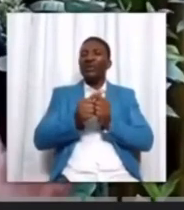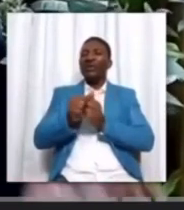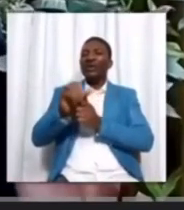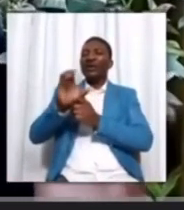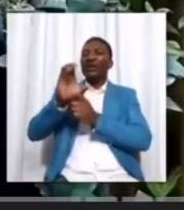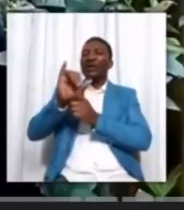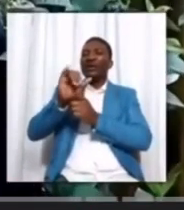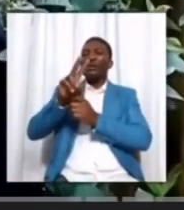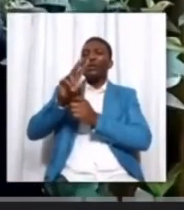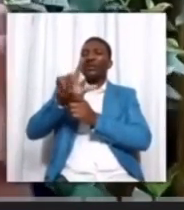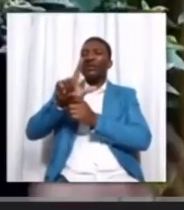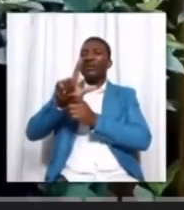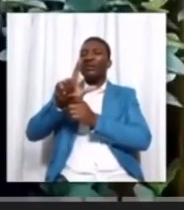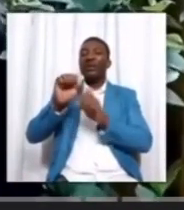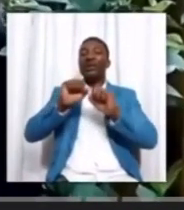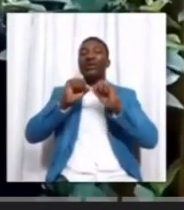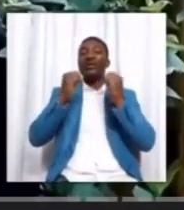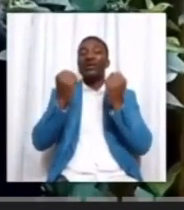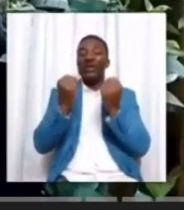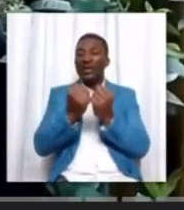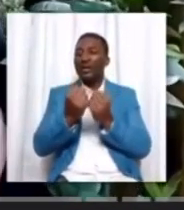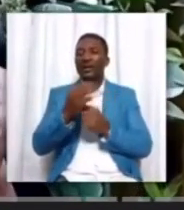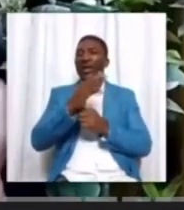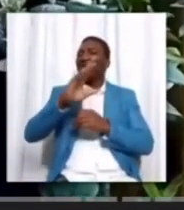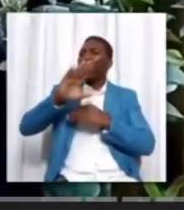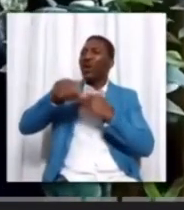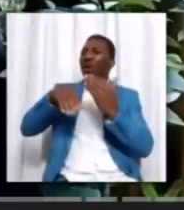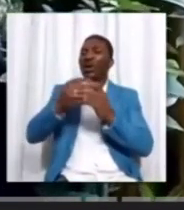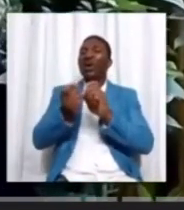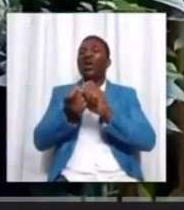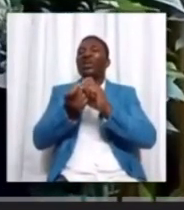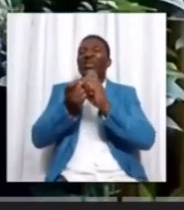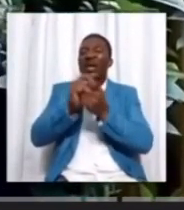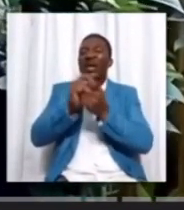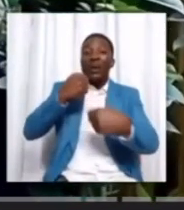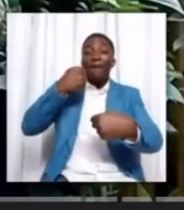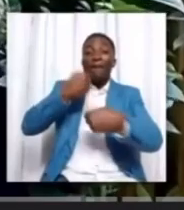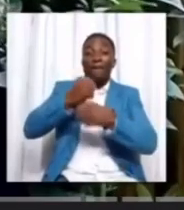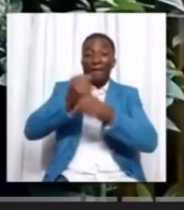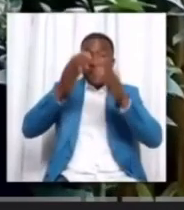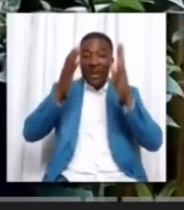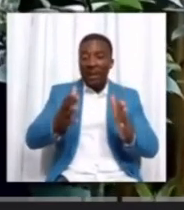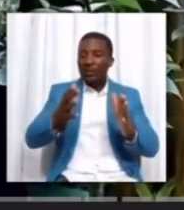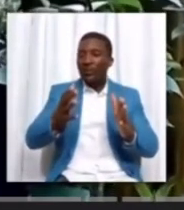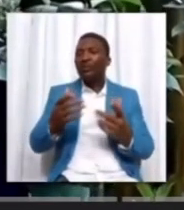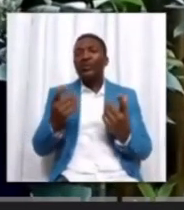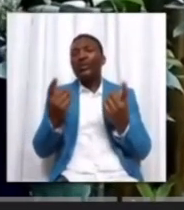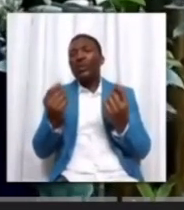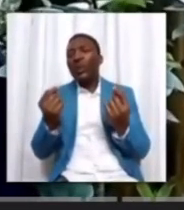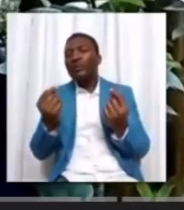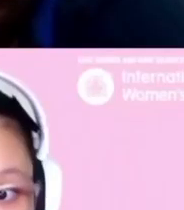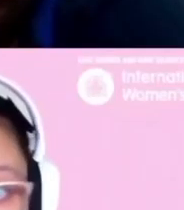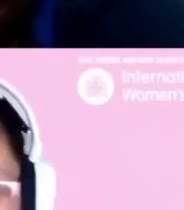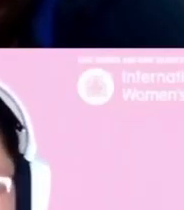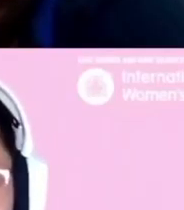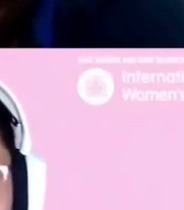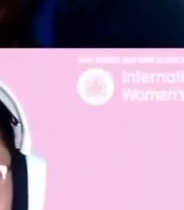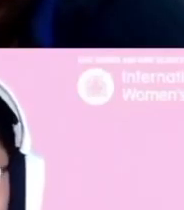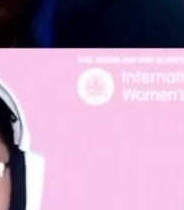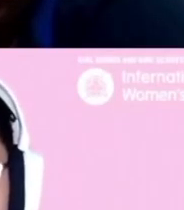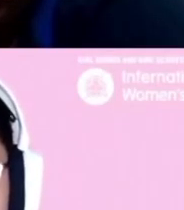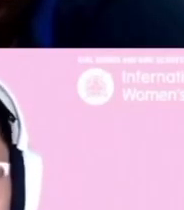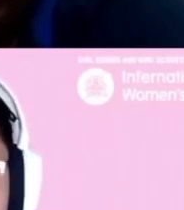all change makers from across the world to make concrete and ambitious efforts to achieve gender equality. The world may have